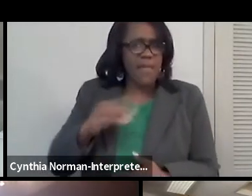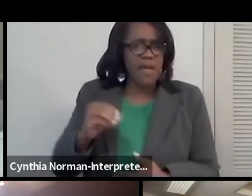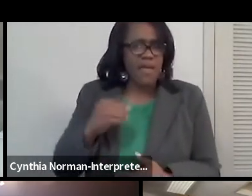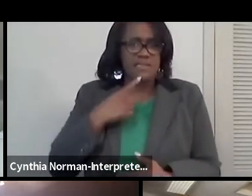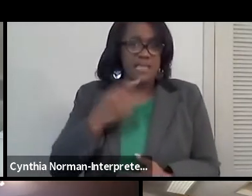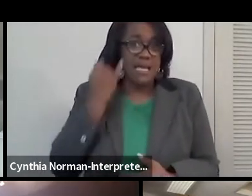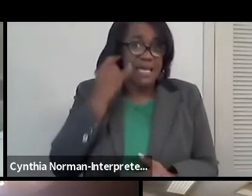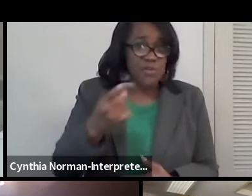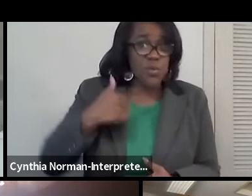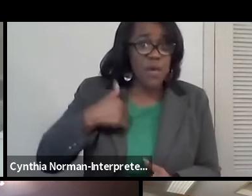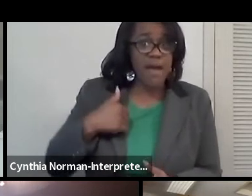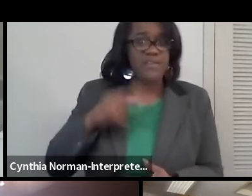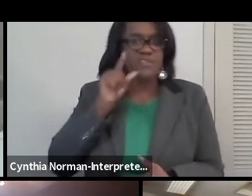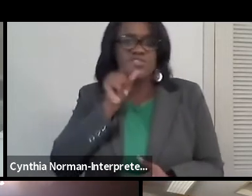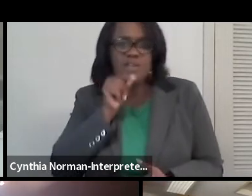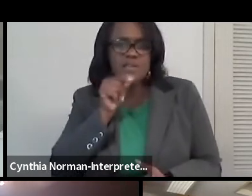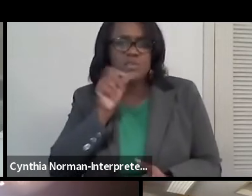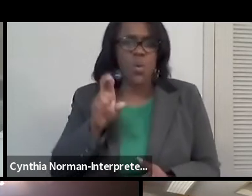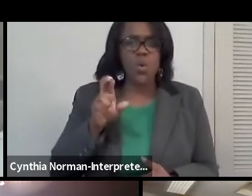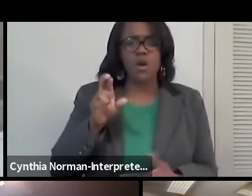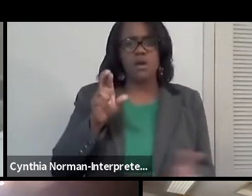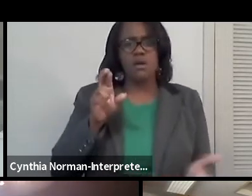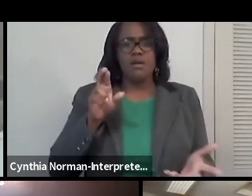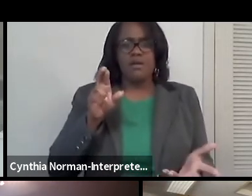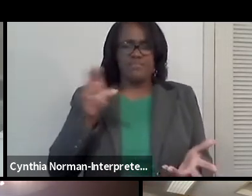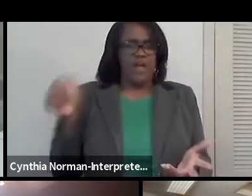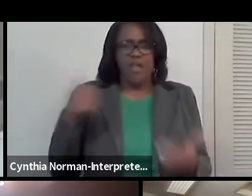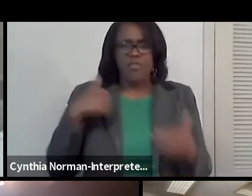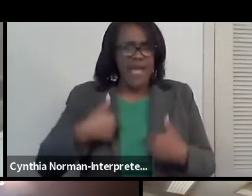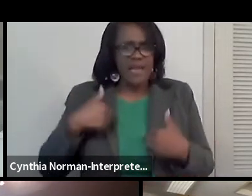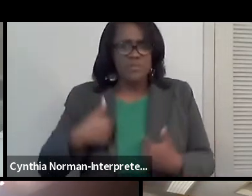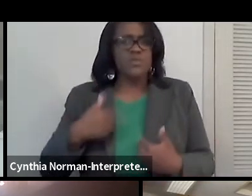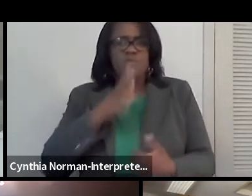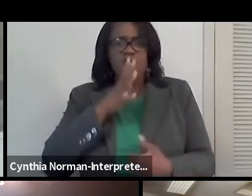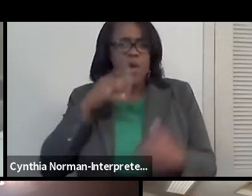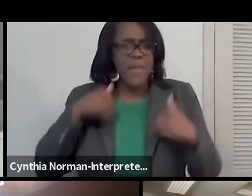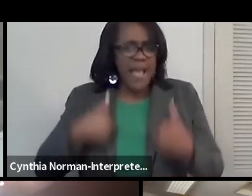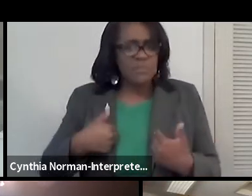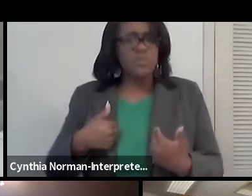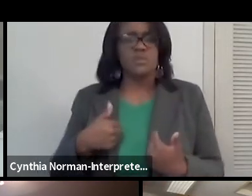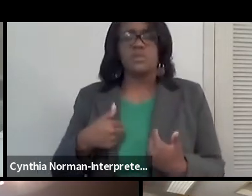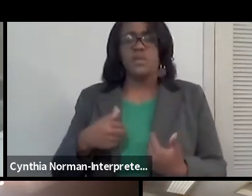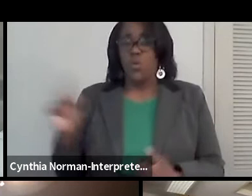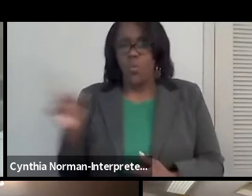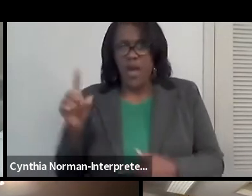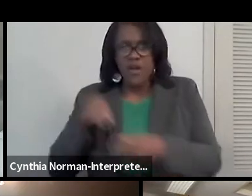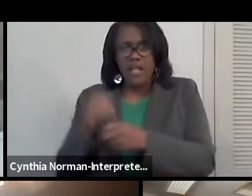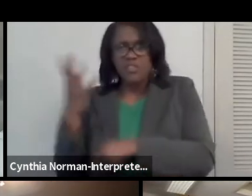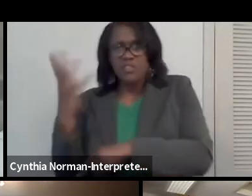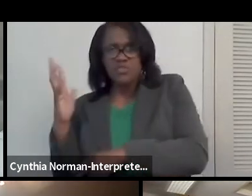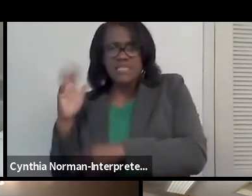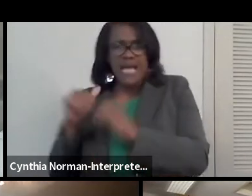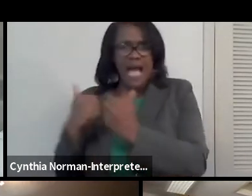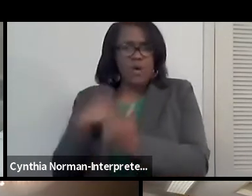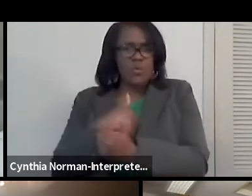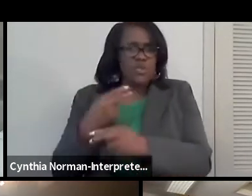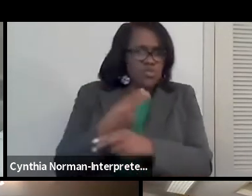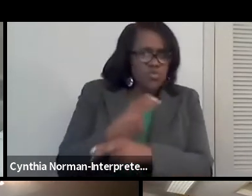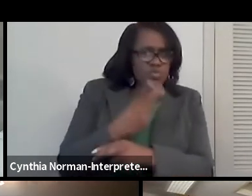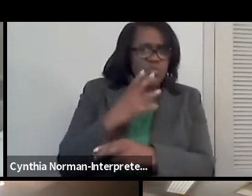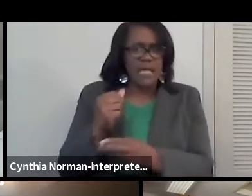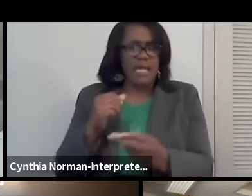have livestock like chickens, and where there may be latrines. And all of that deals with the way in which we deal with and utilize